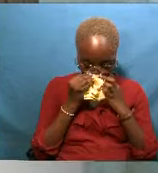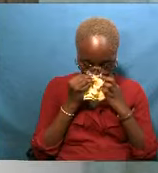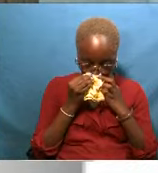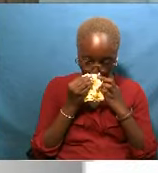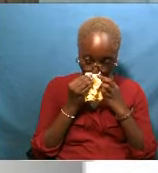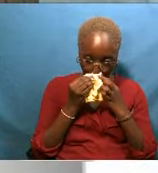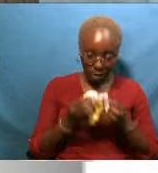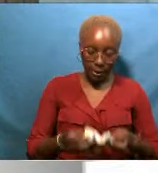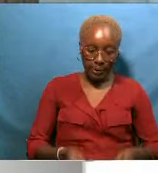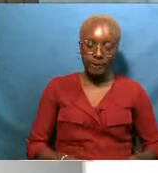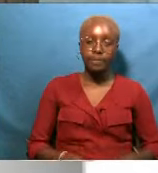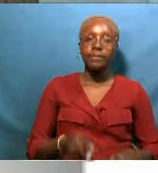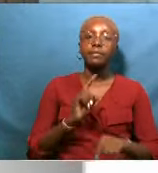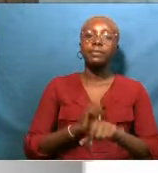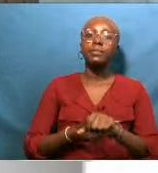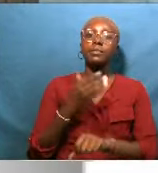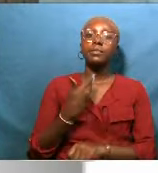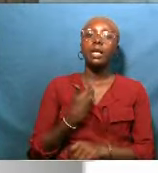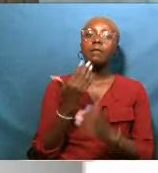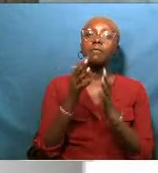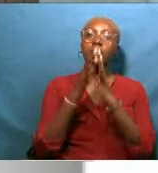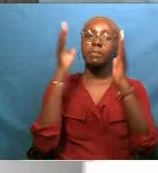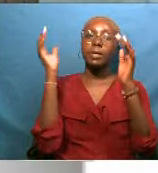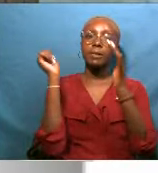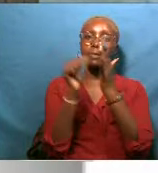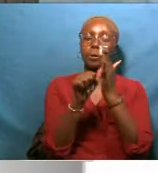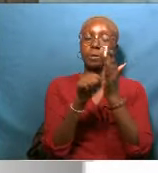often characterizes the journey of life.